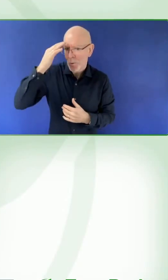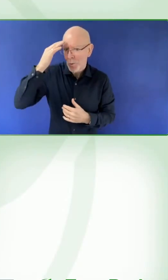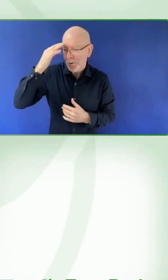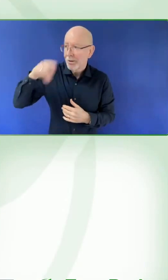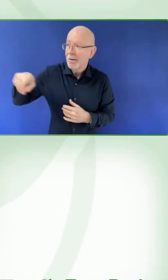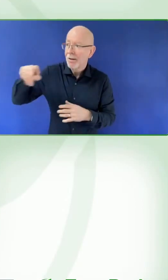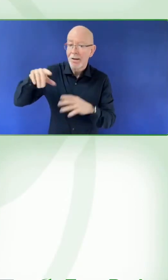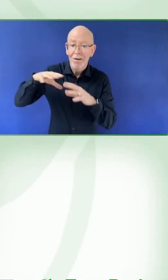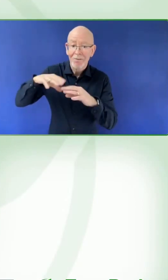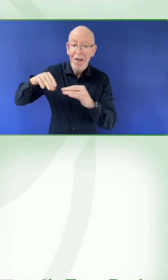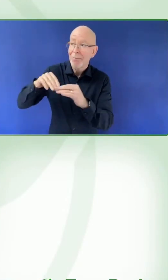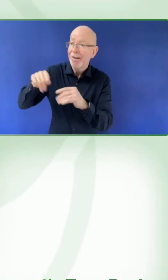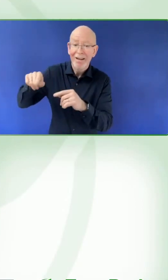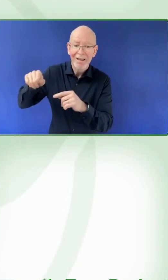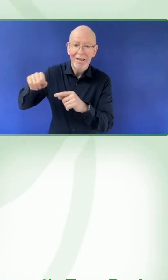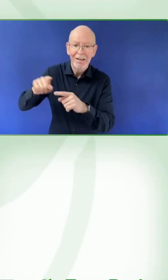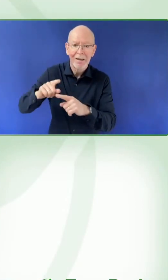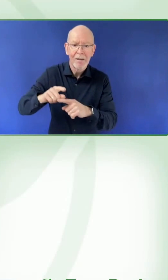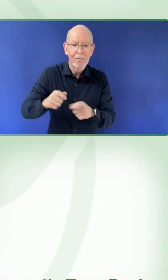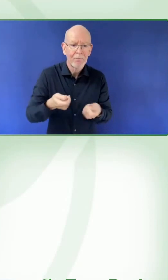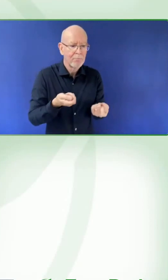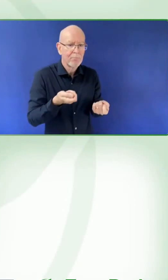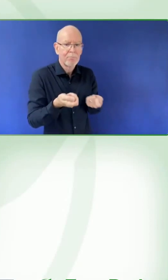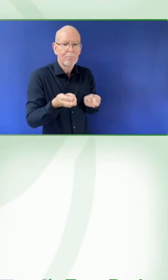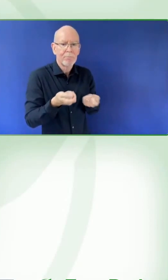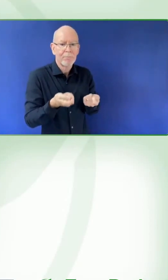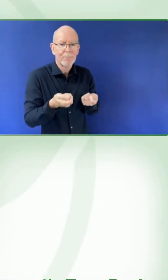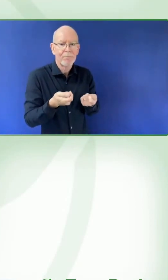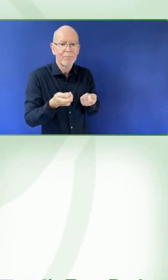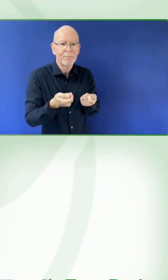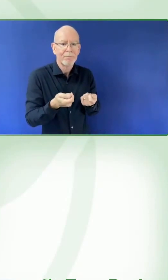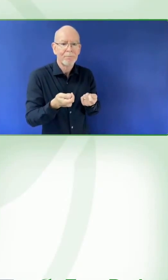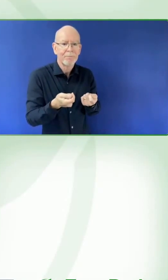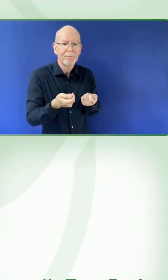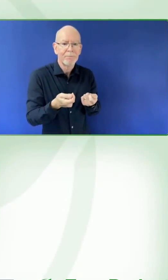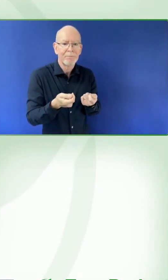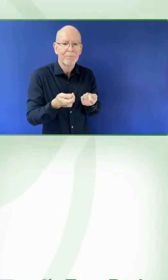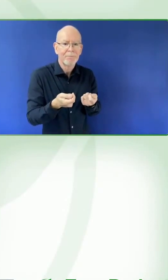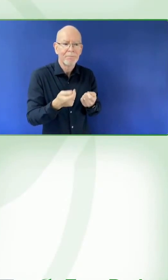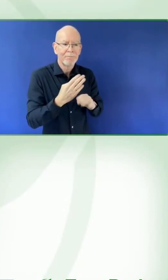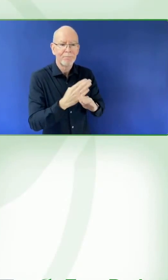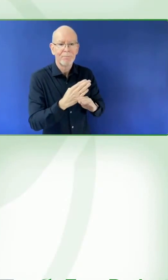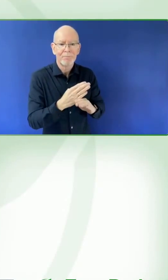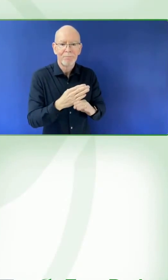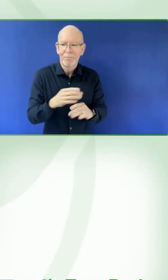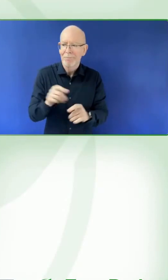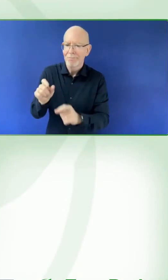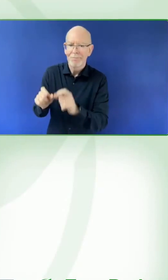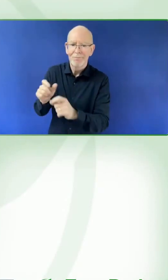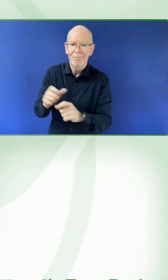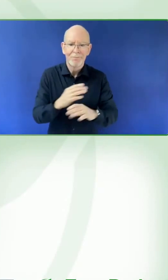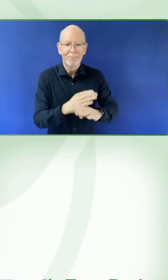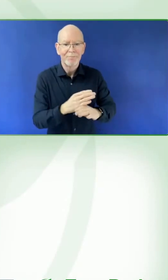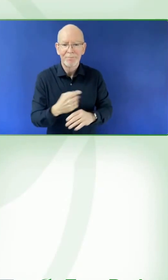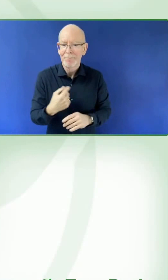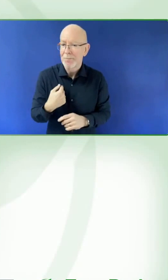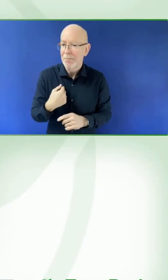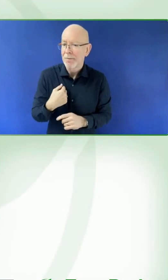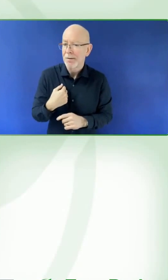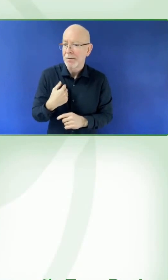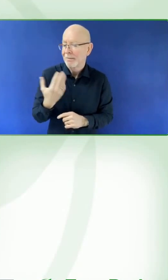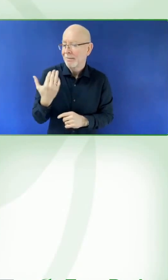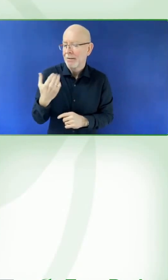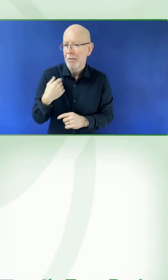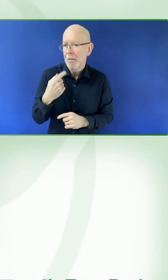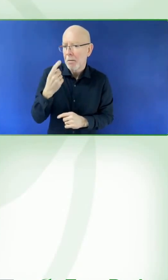sexologist, Dr. Martha. And I was really nervous because a lot of these parent support groups are faith-based and